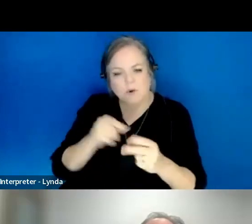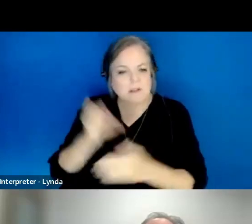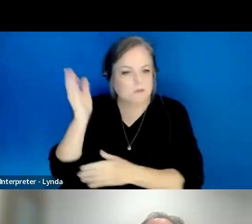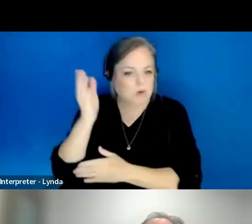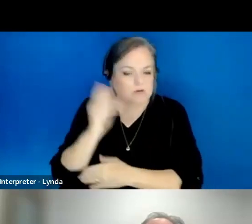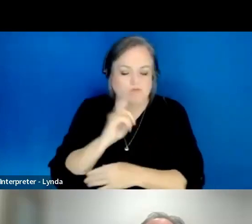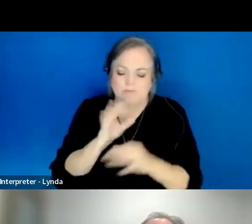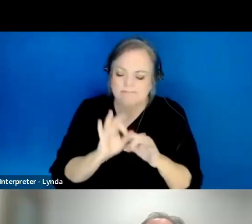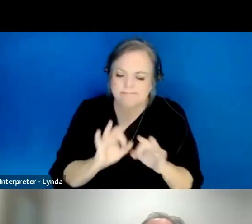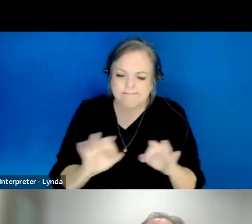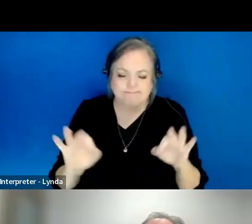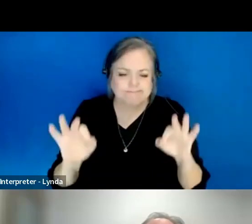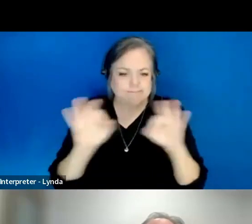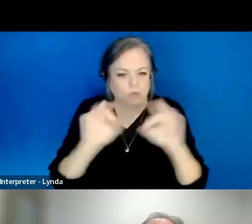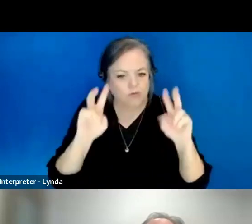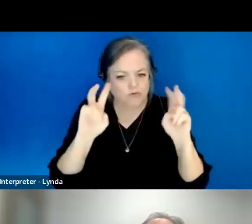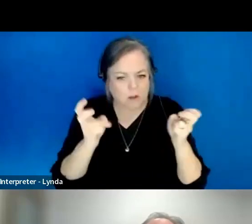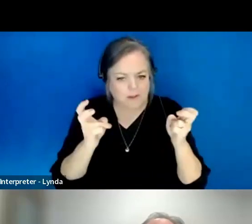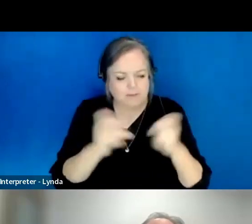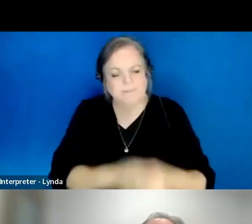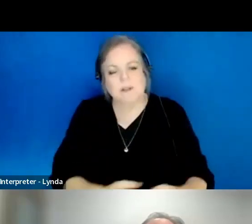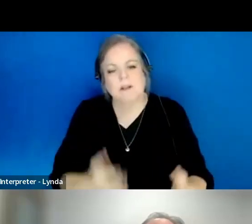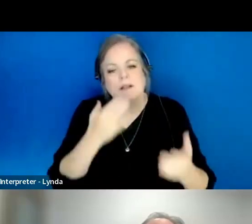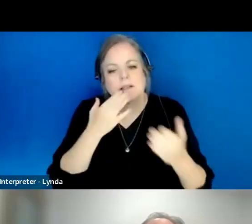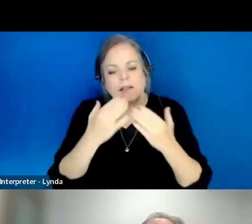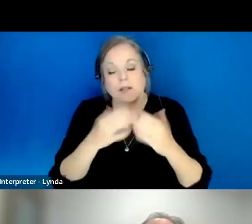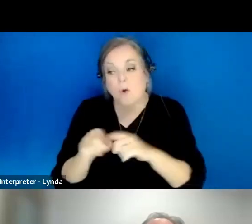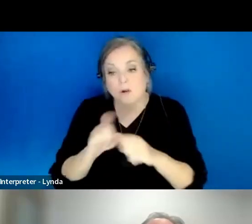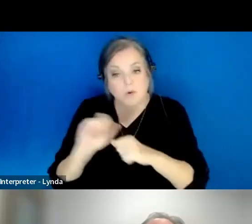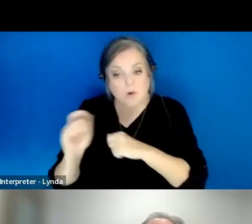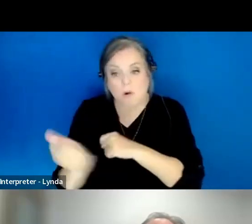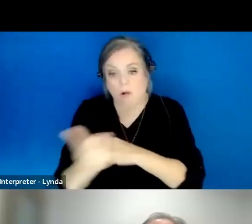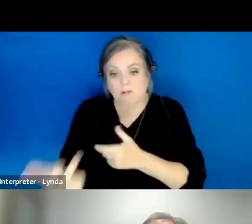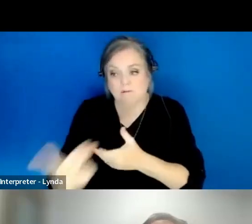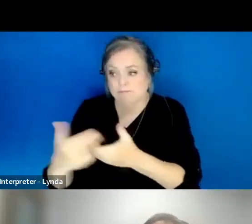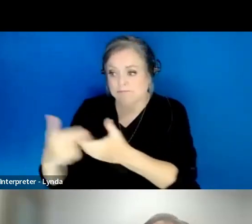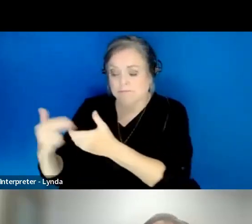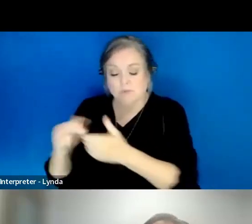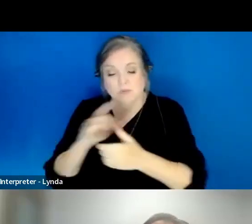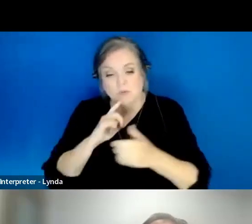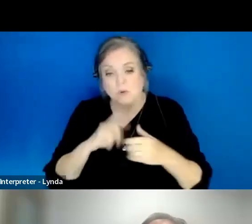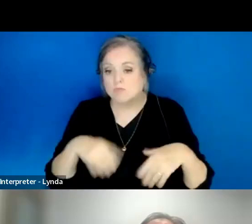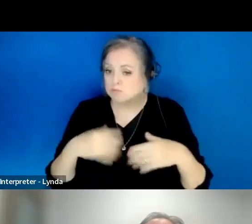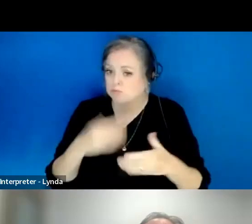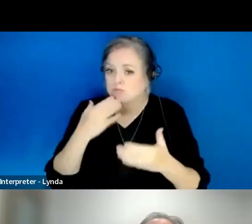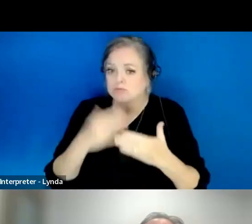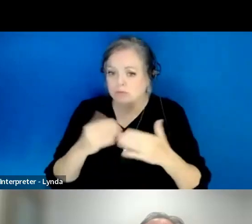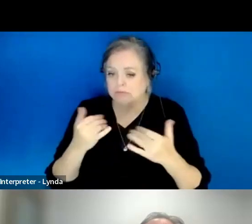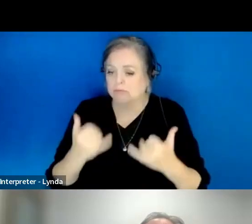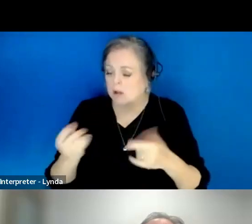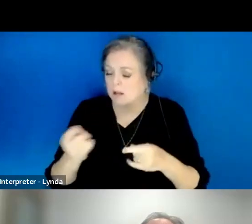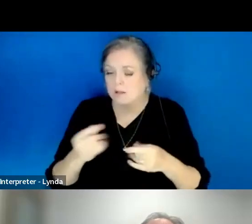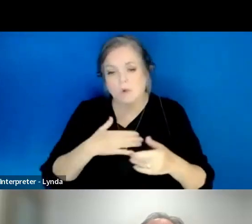important, ever important topic. So thank you also to all of our attendees. We have a great turnout today. We're glad you're with us. So I'll turn it back